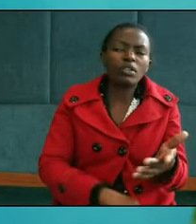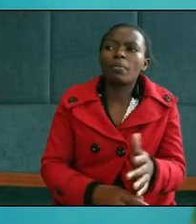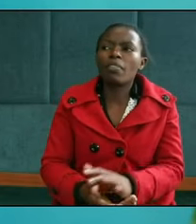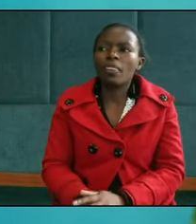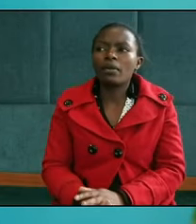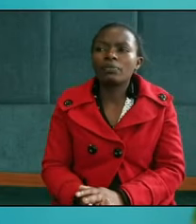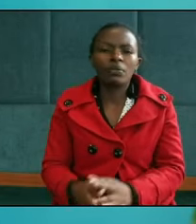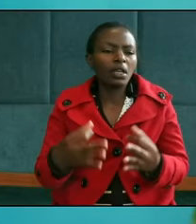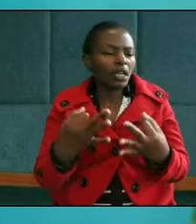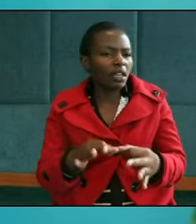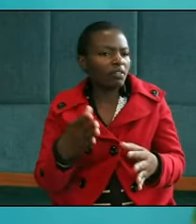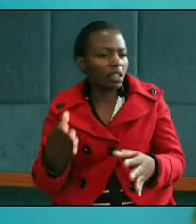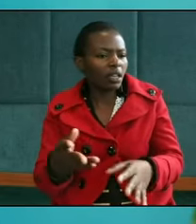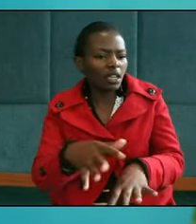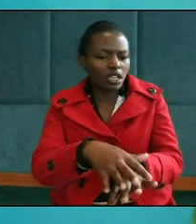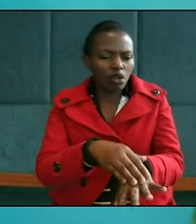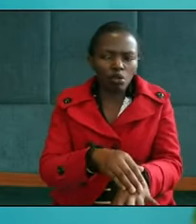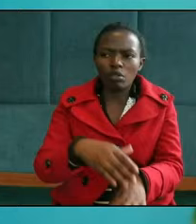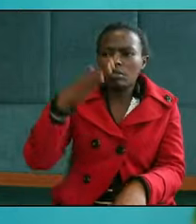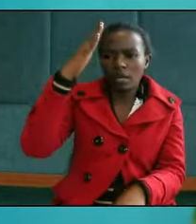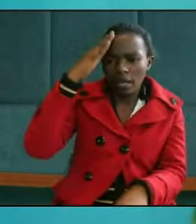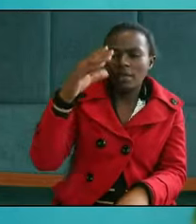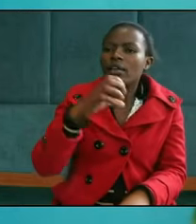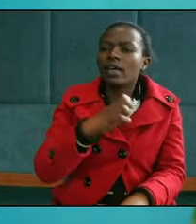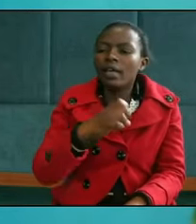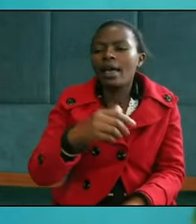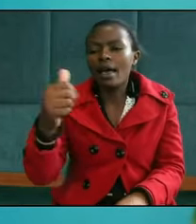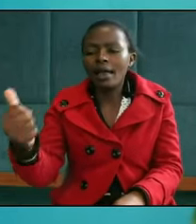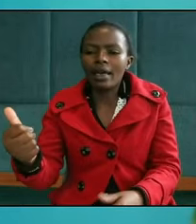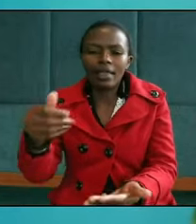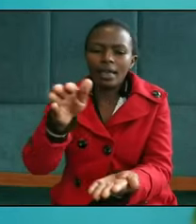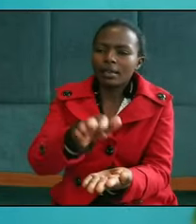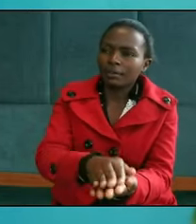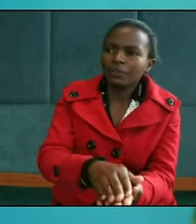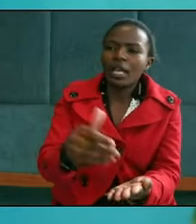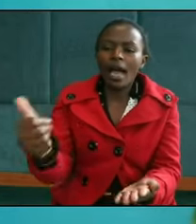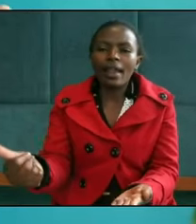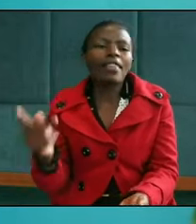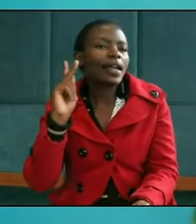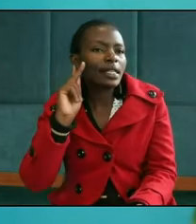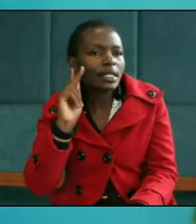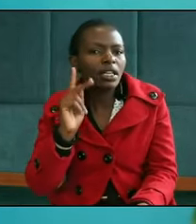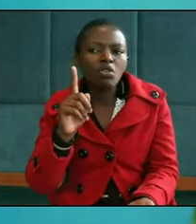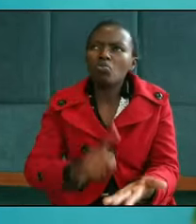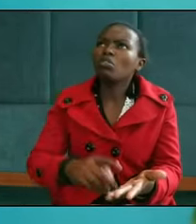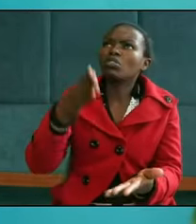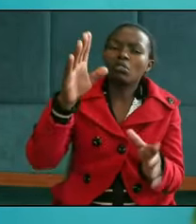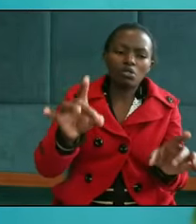If a Kikuyu has taken head elder, a Mjaluo has taken treasurer, another one has taken this, what has God